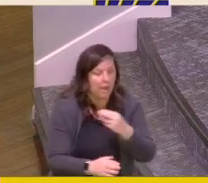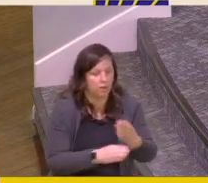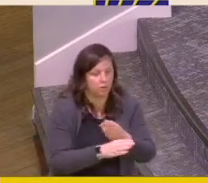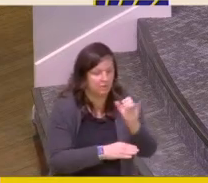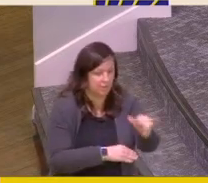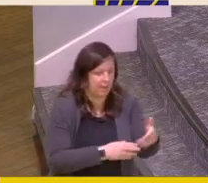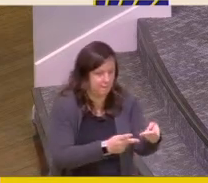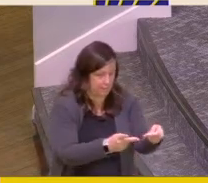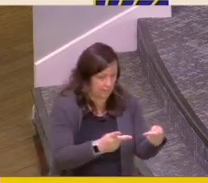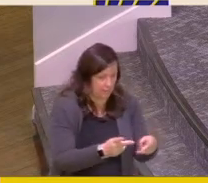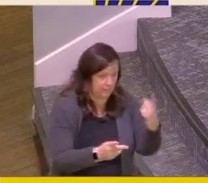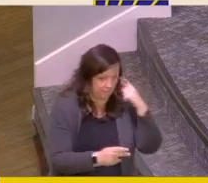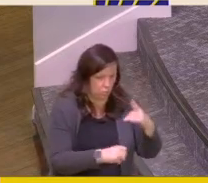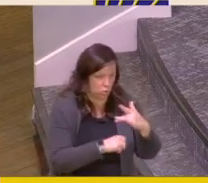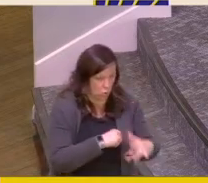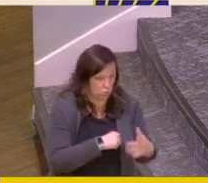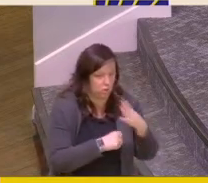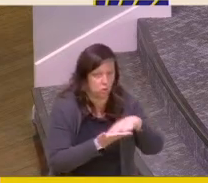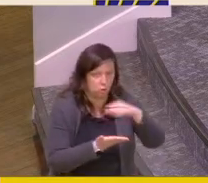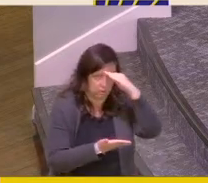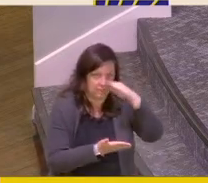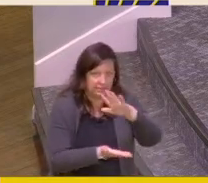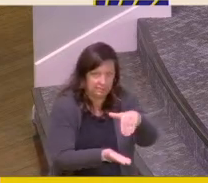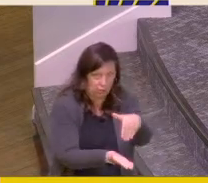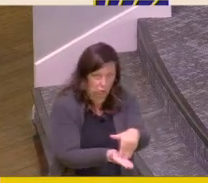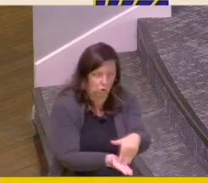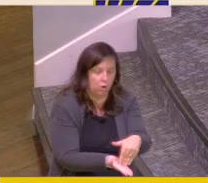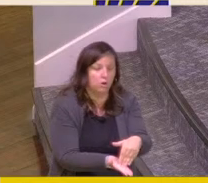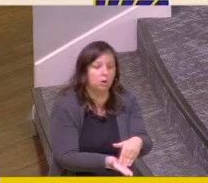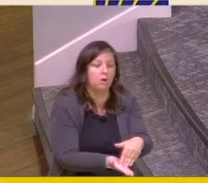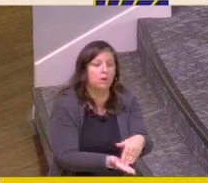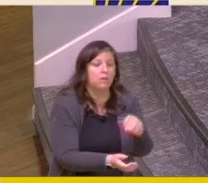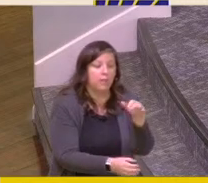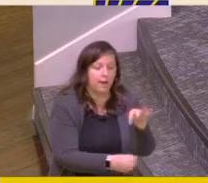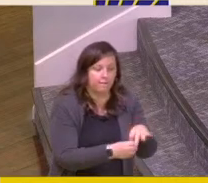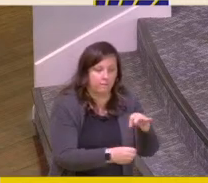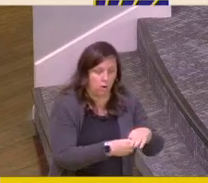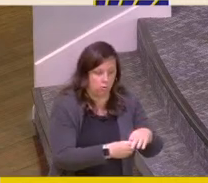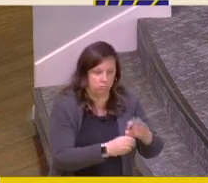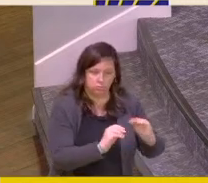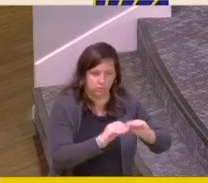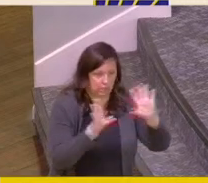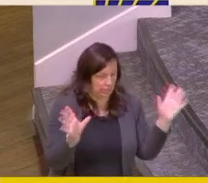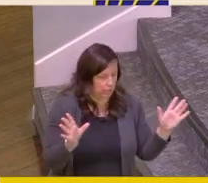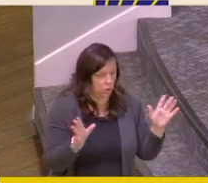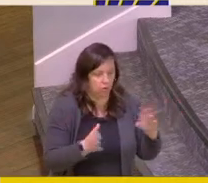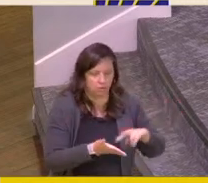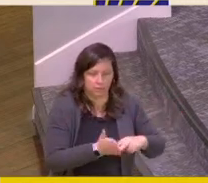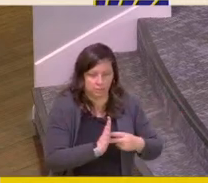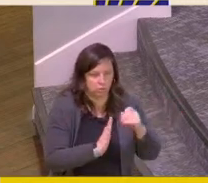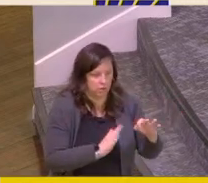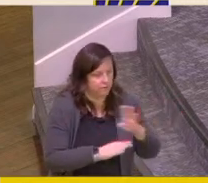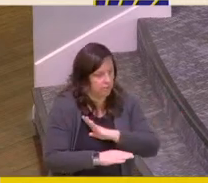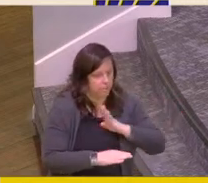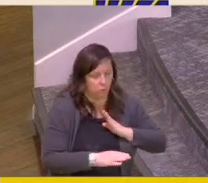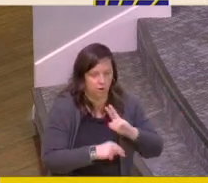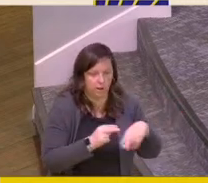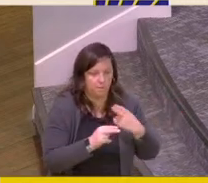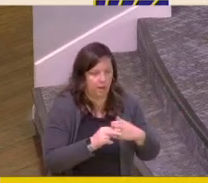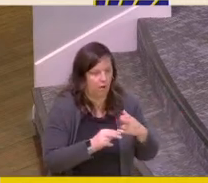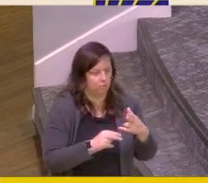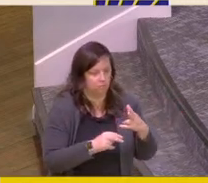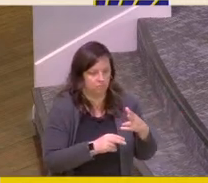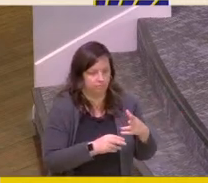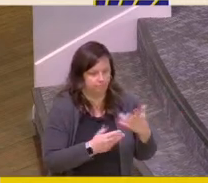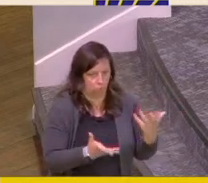early learning center. The vote made clear the intentions of the board to the public about the desired use. However, there was no